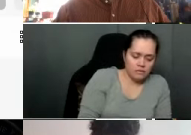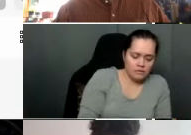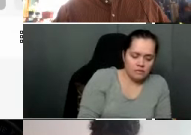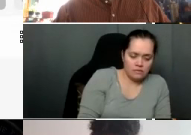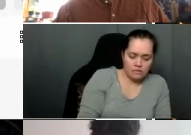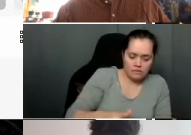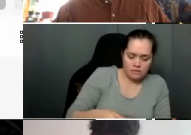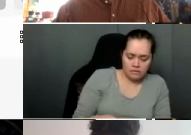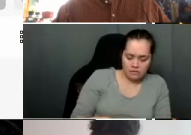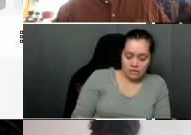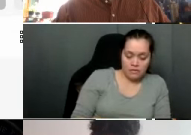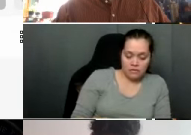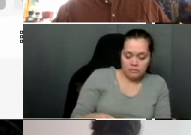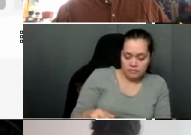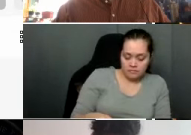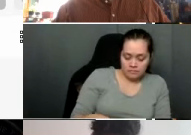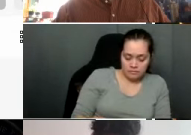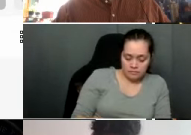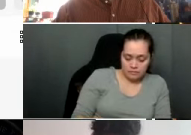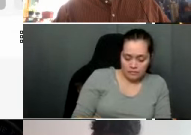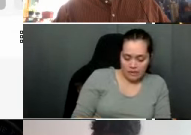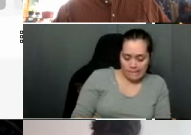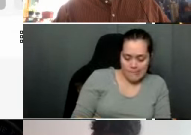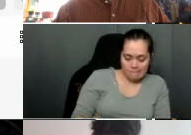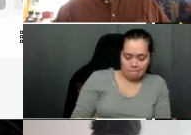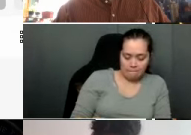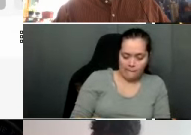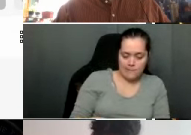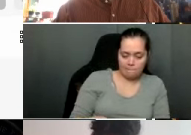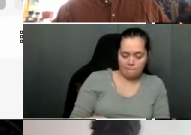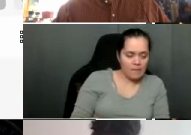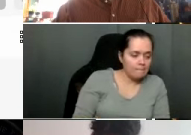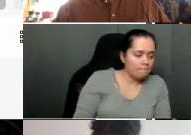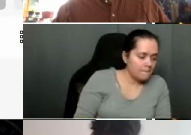will sacrifice right along with you. And you will do all of this